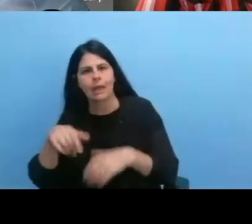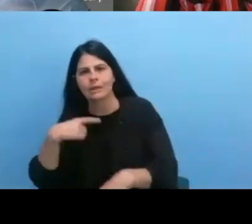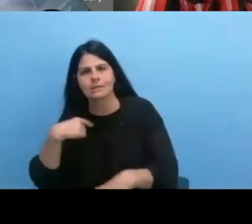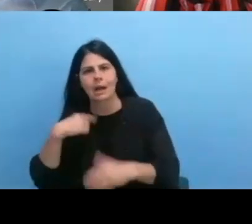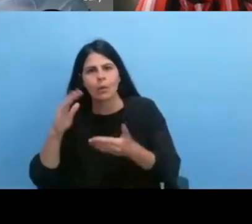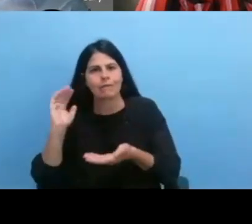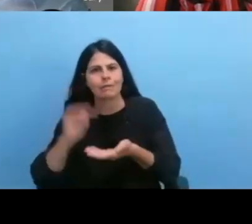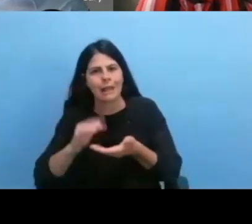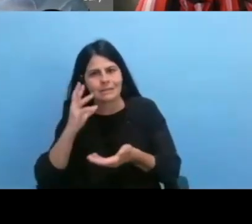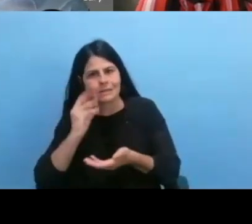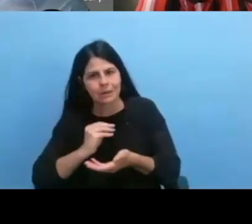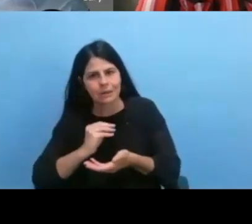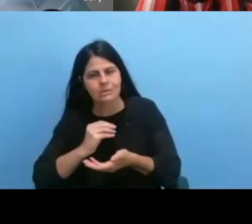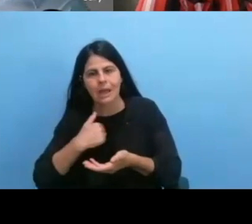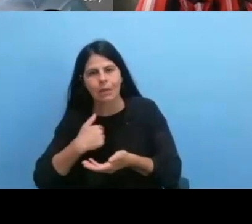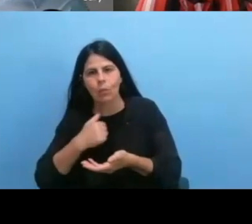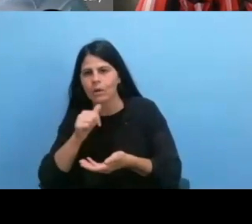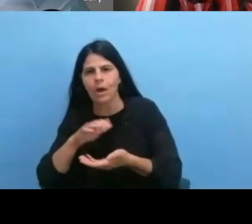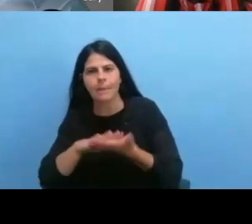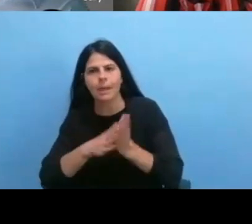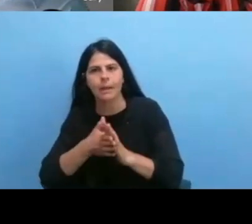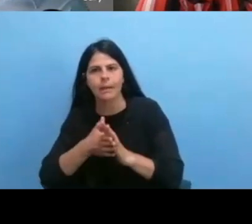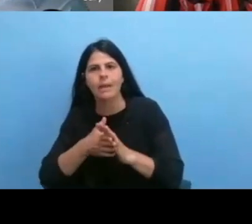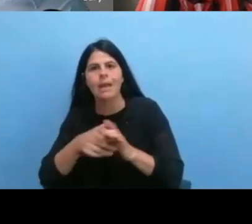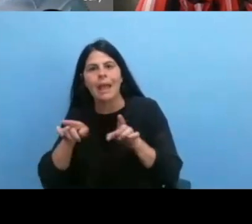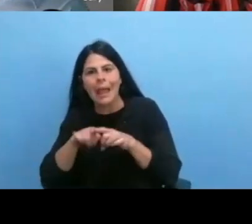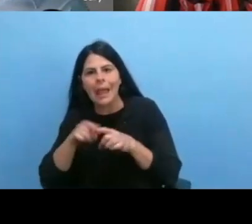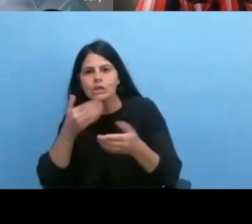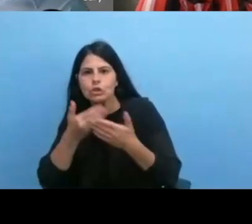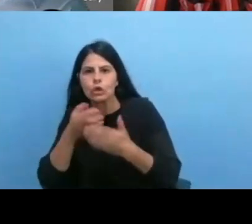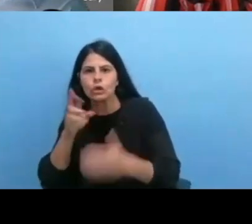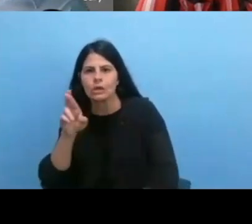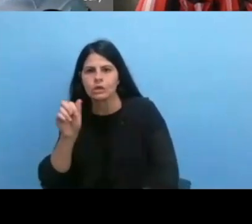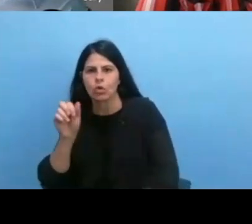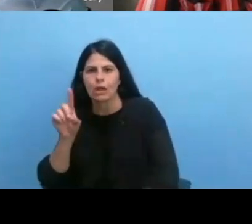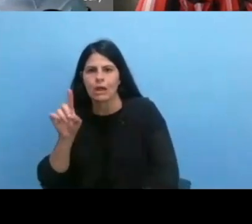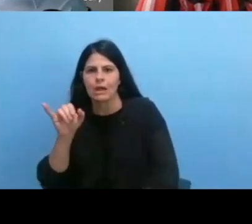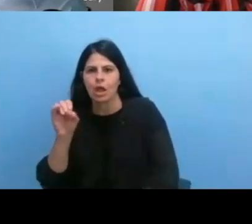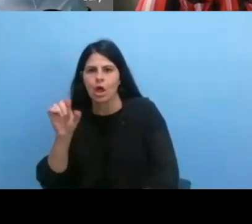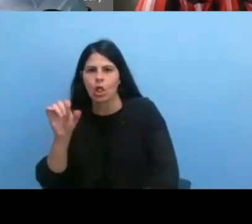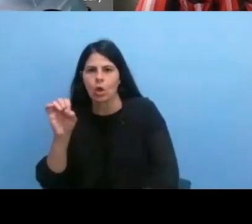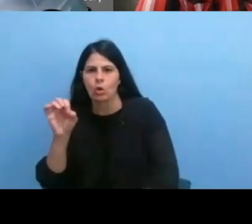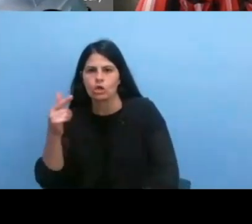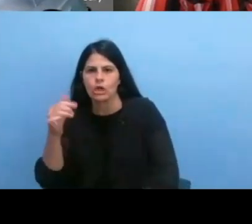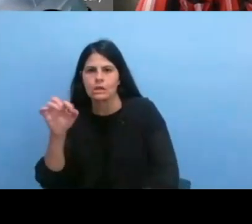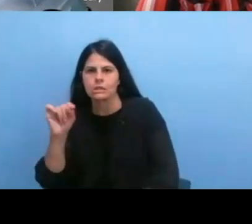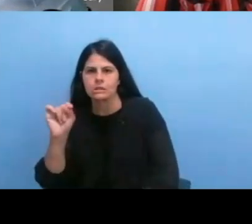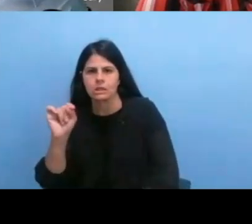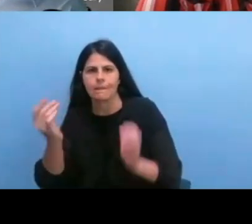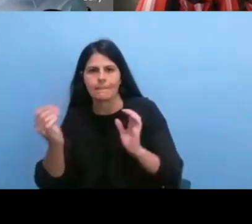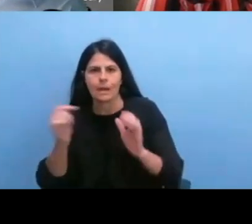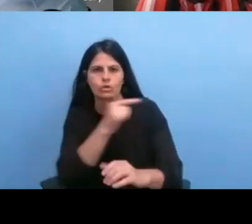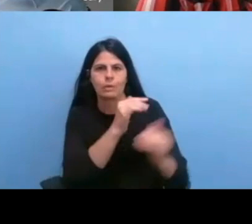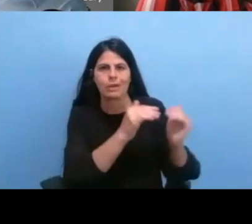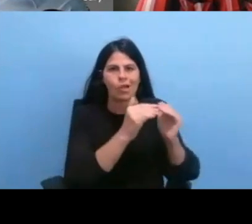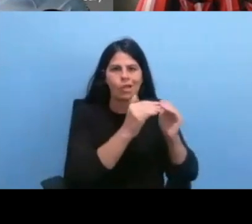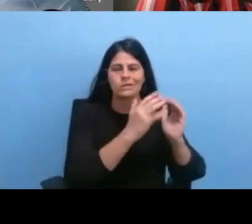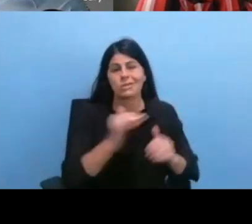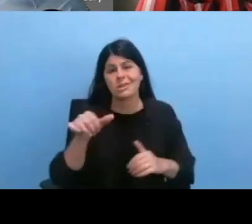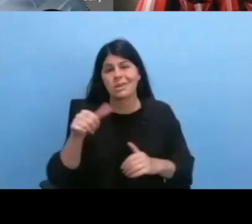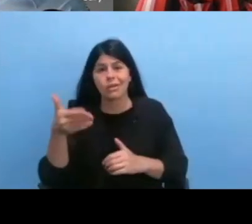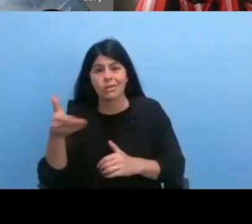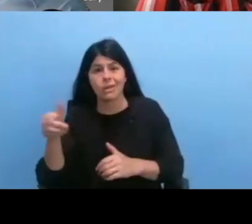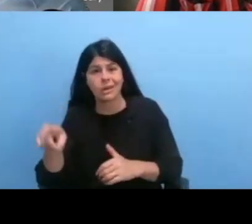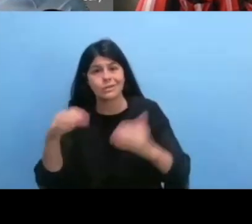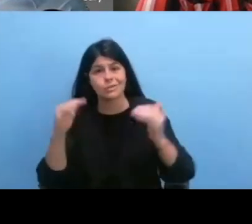good of a radiologist as my colleagues. And so that was the additional factor I needed to balance. So for